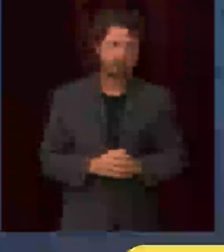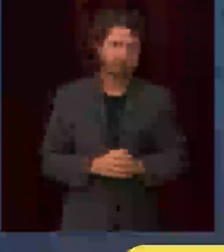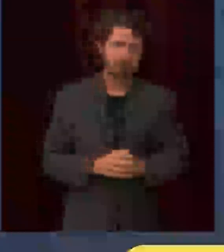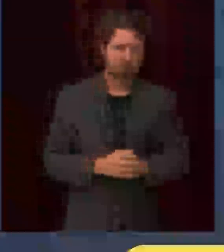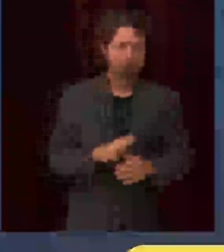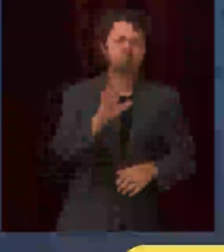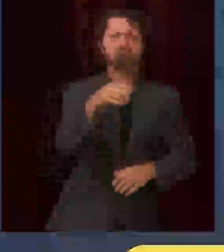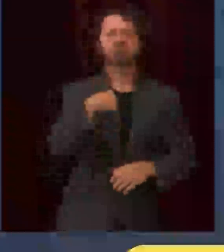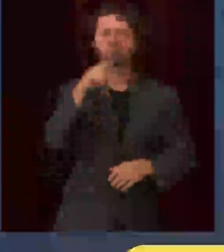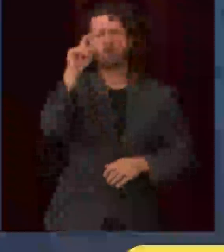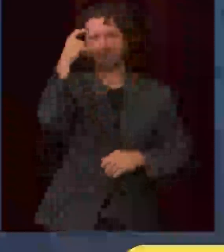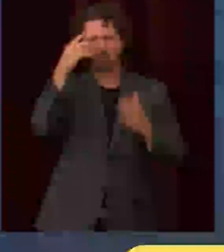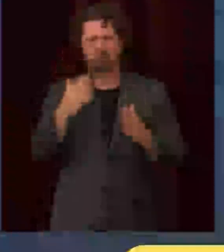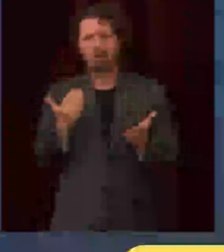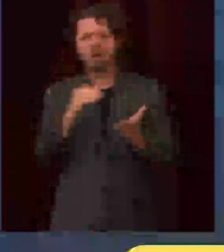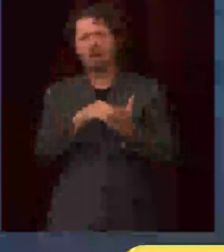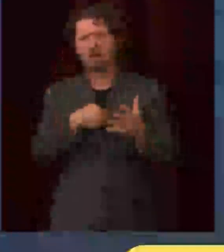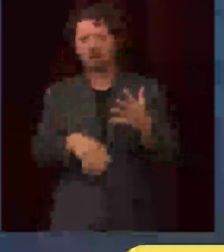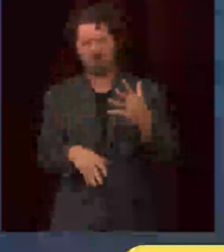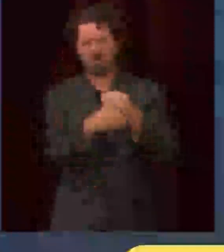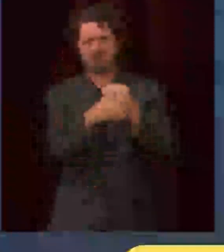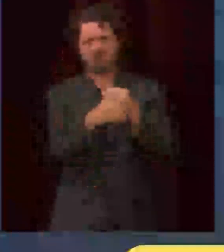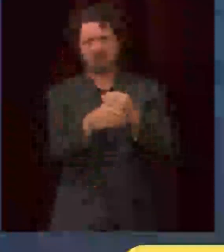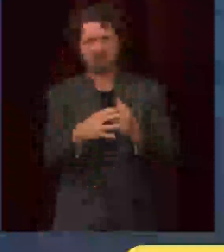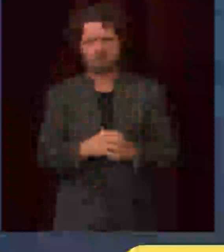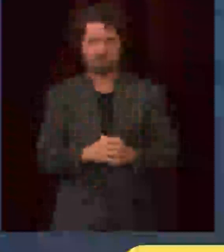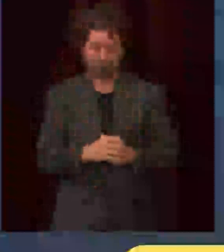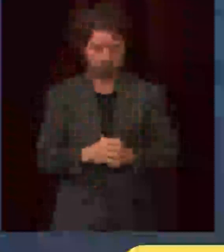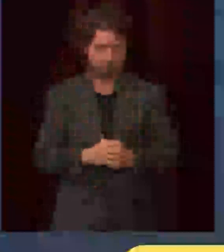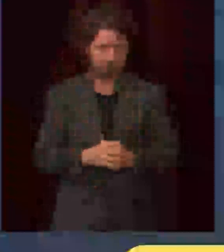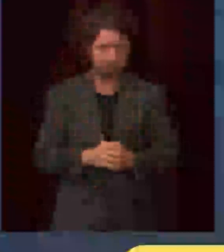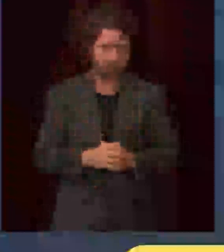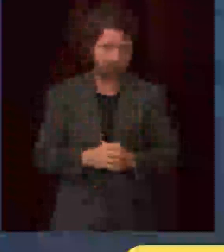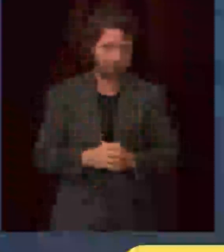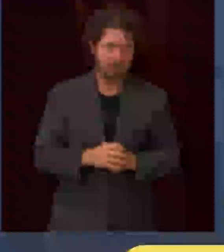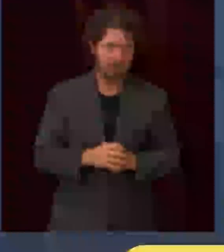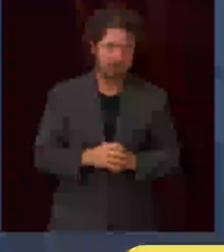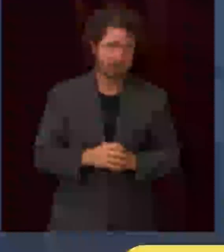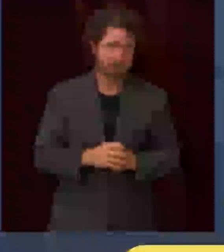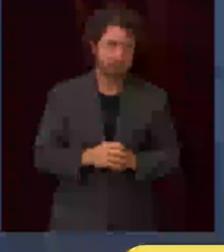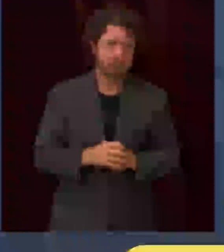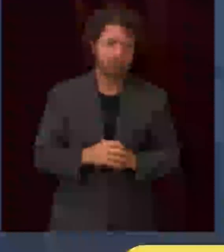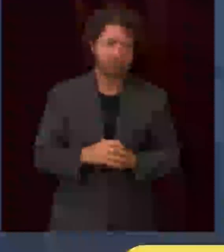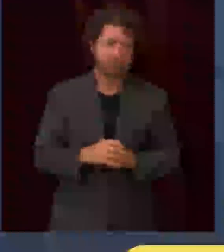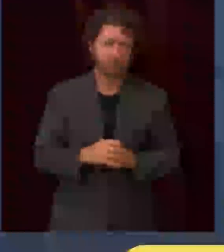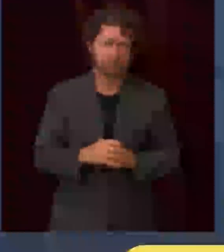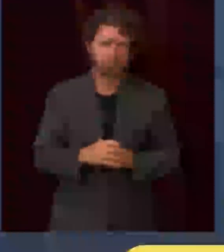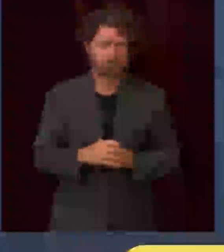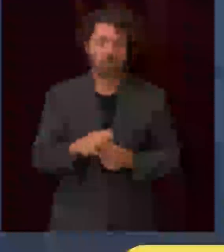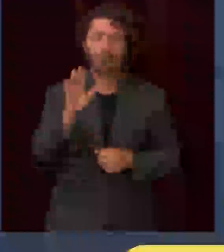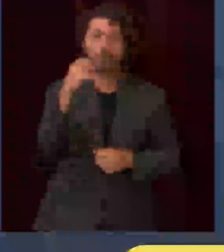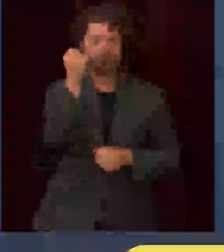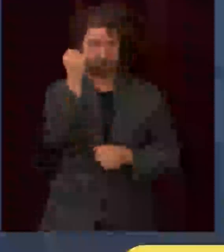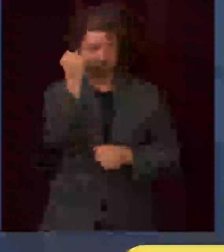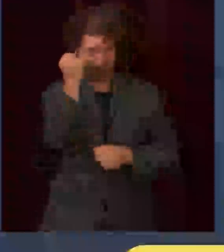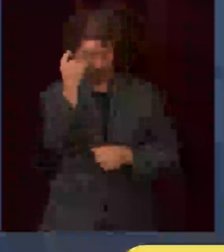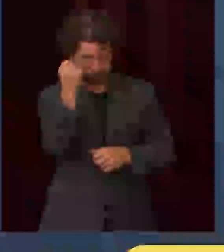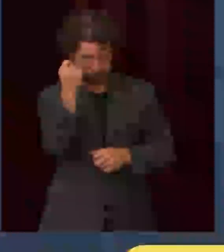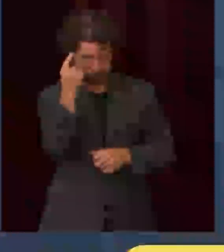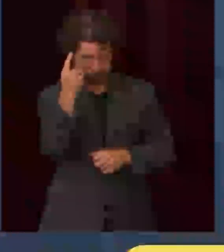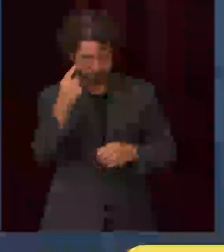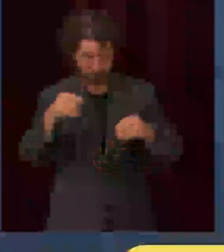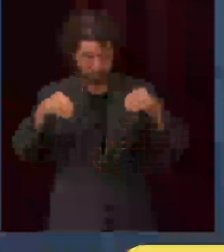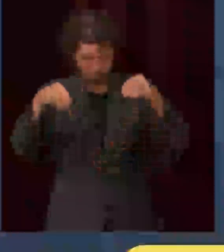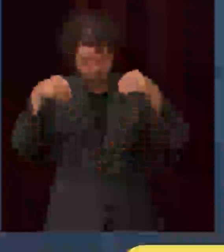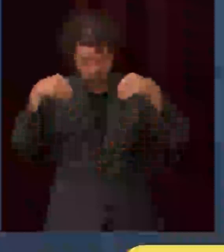our order, retailers have the right to prevent someone from coming into their establishment should they not be